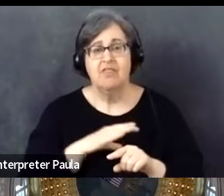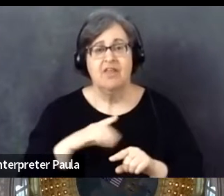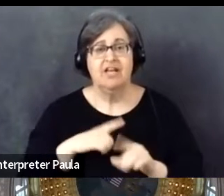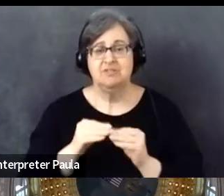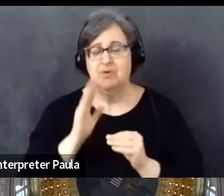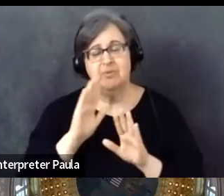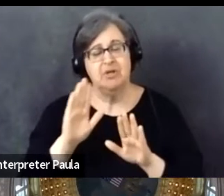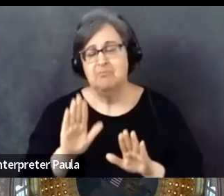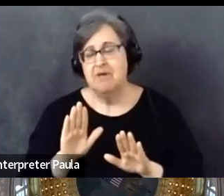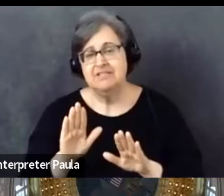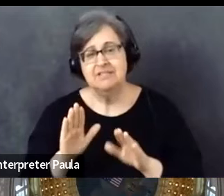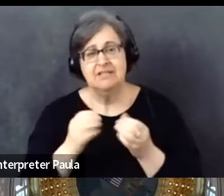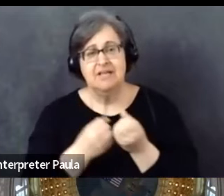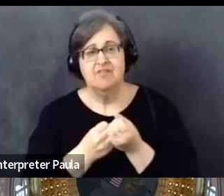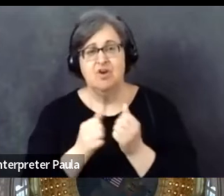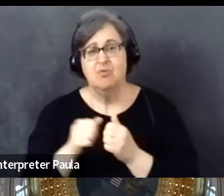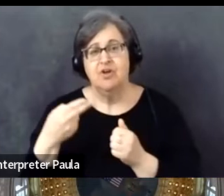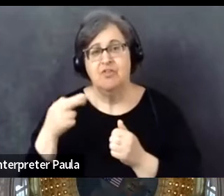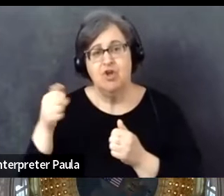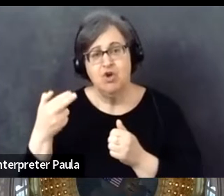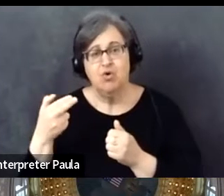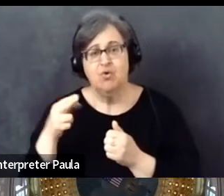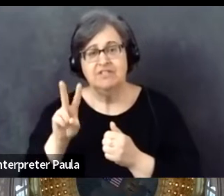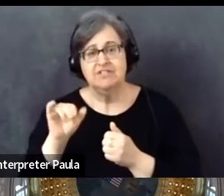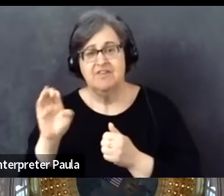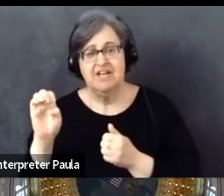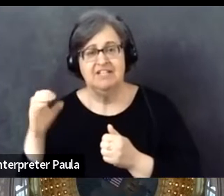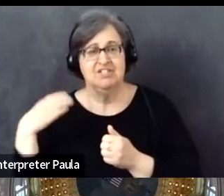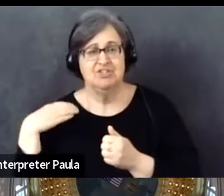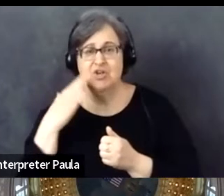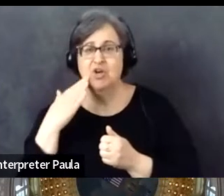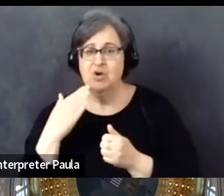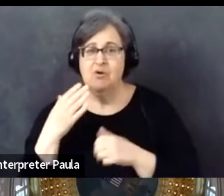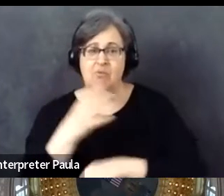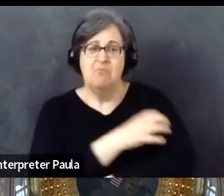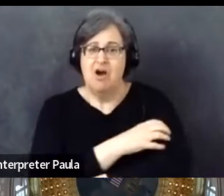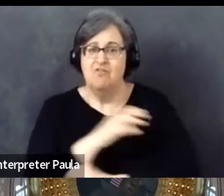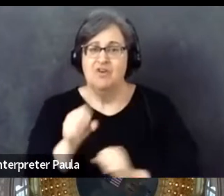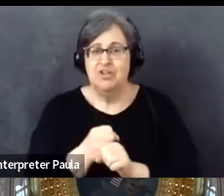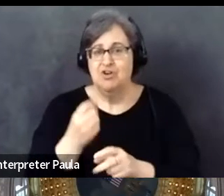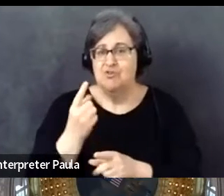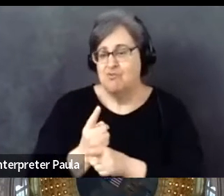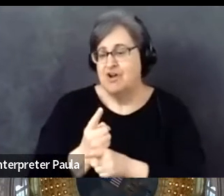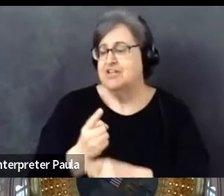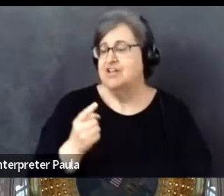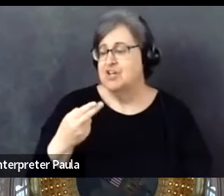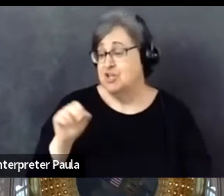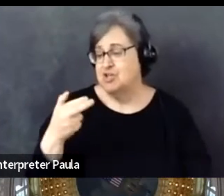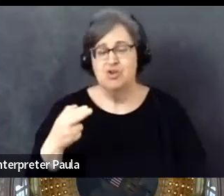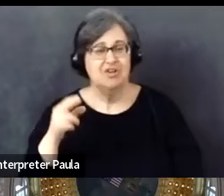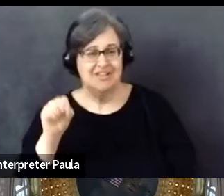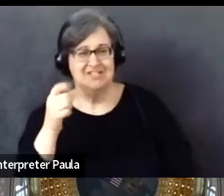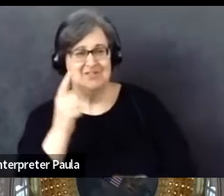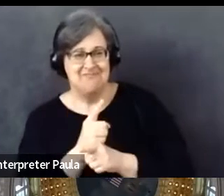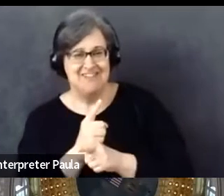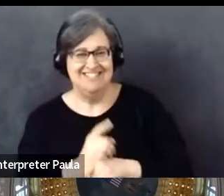amazing advocate. And with Hugh by his side there as vice chair, it's going to be a powerful year, right, Hugh? Right, correct, Bill.